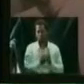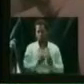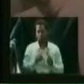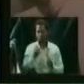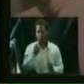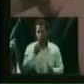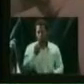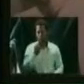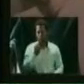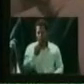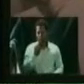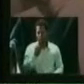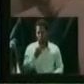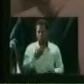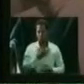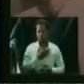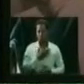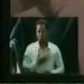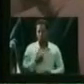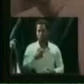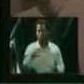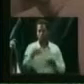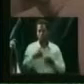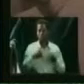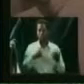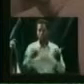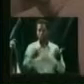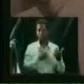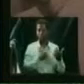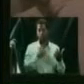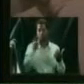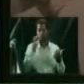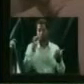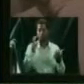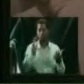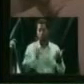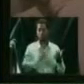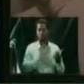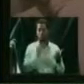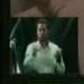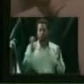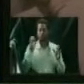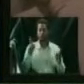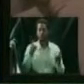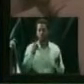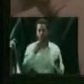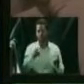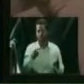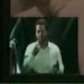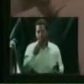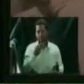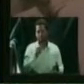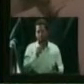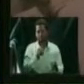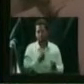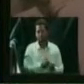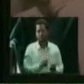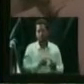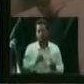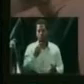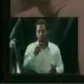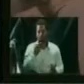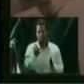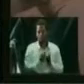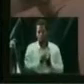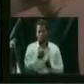this illegal grant acceptance, 5 members of our Board of Education have chosen to become complicit by attempting to cure the problem with a vote to